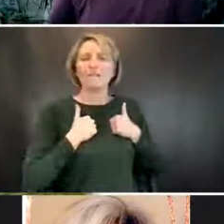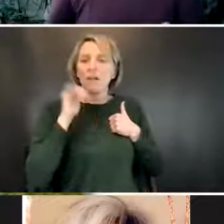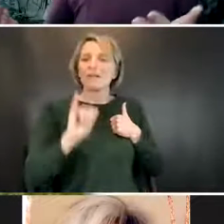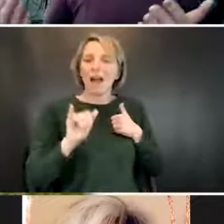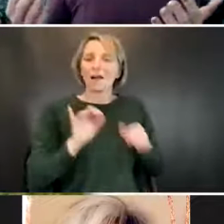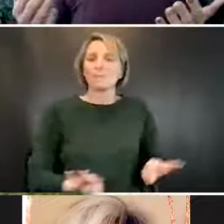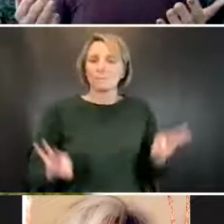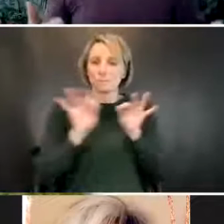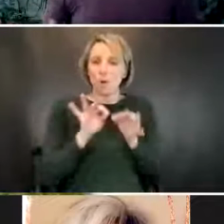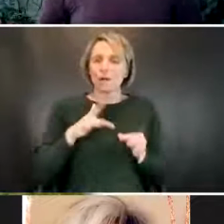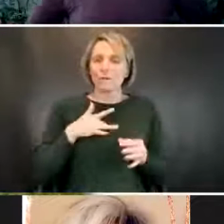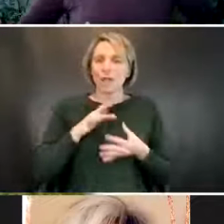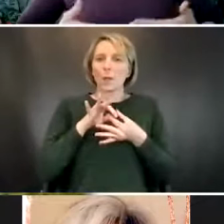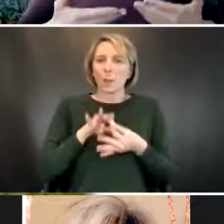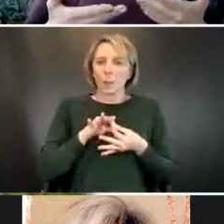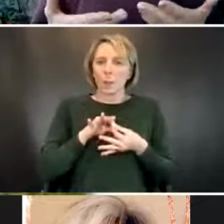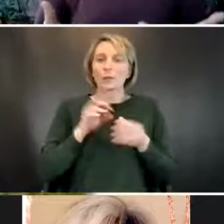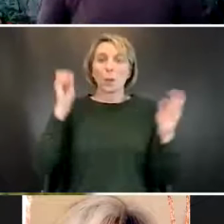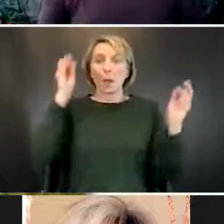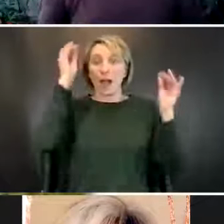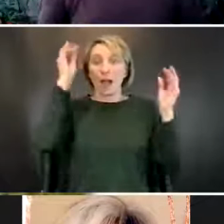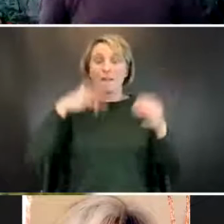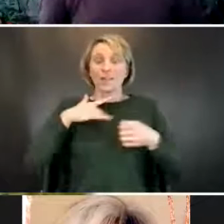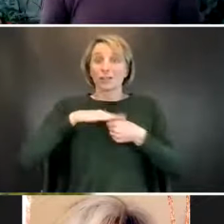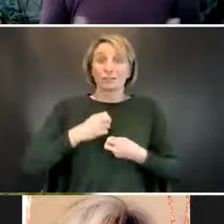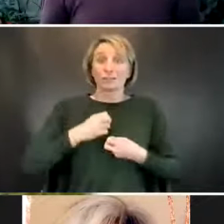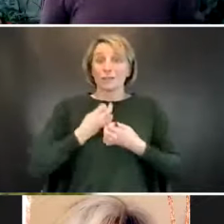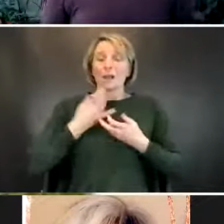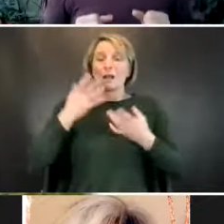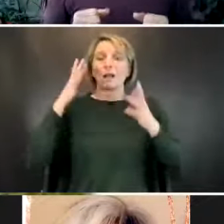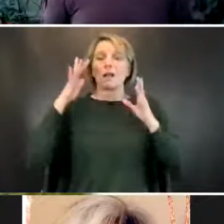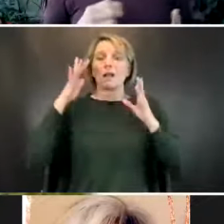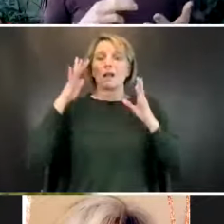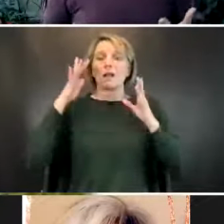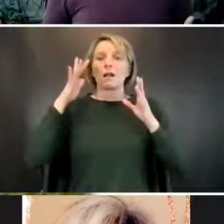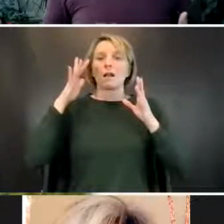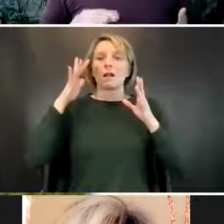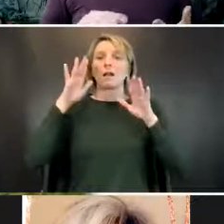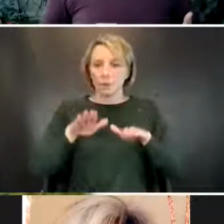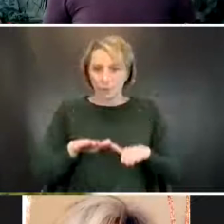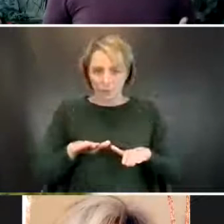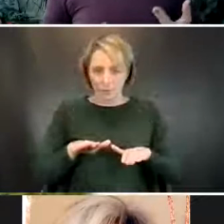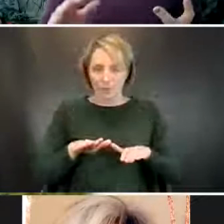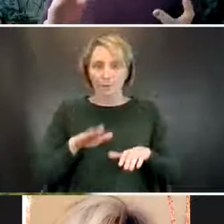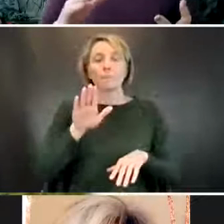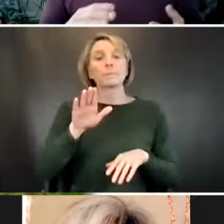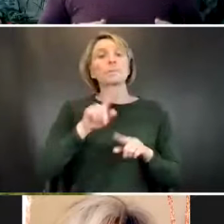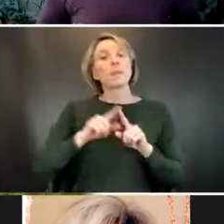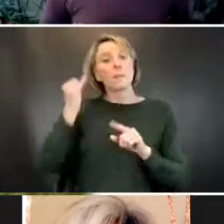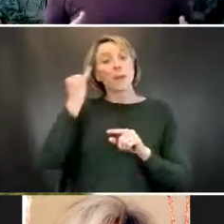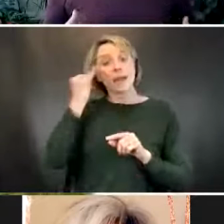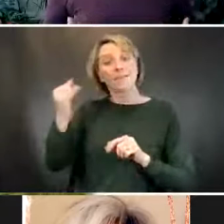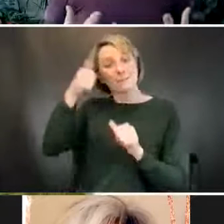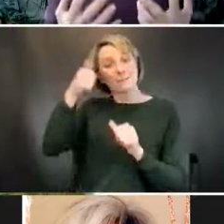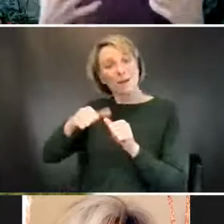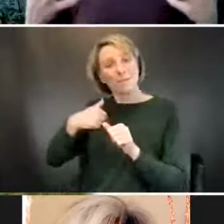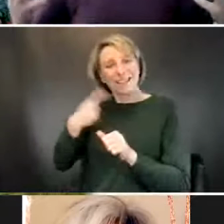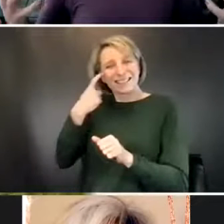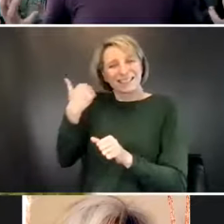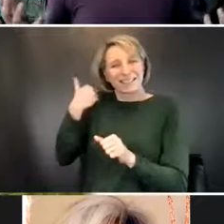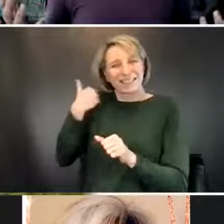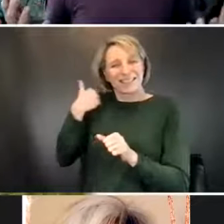lions, we would want that stress response so that we'd have the adrenaline and cortisol and the